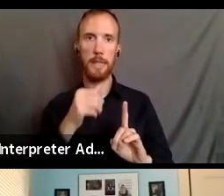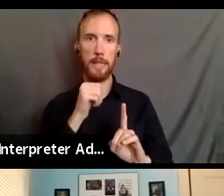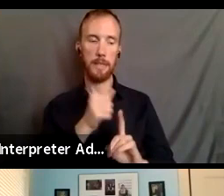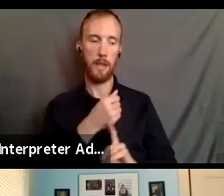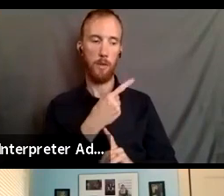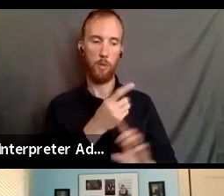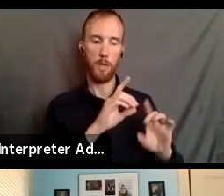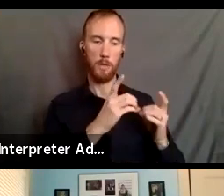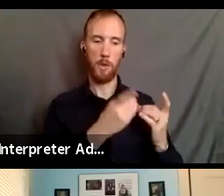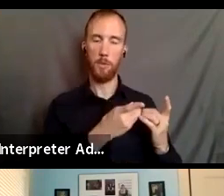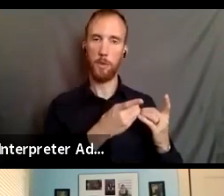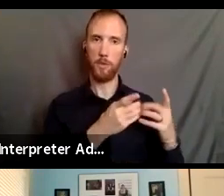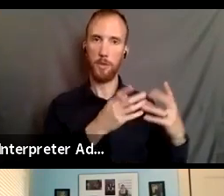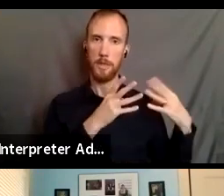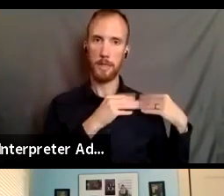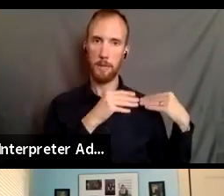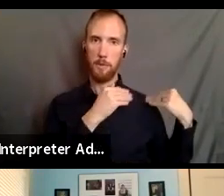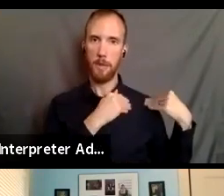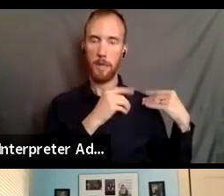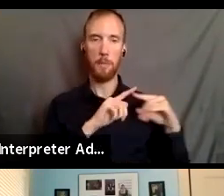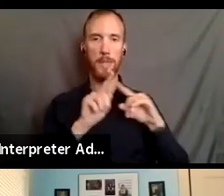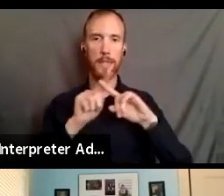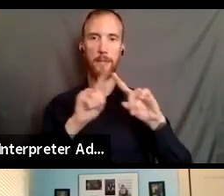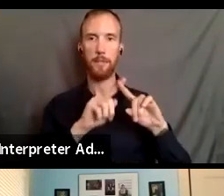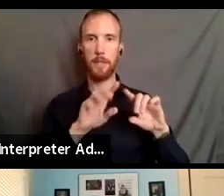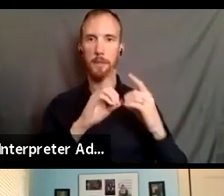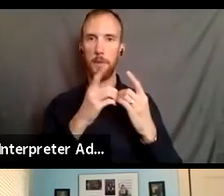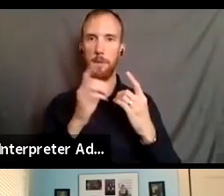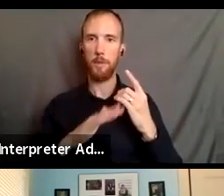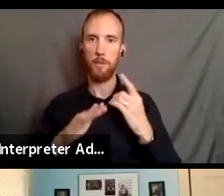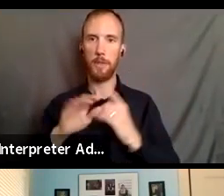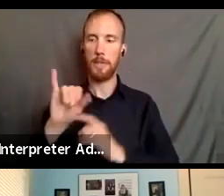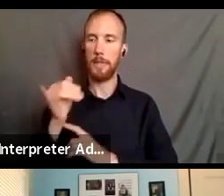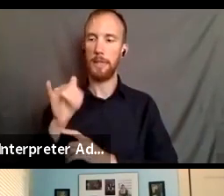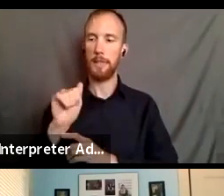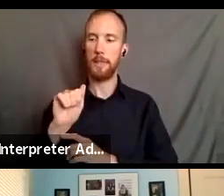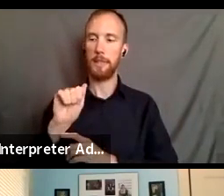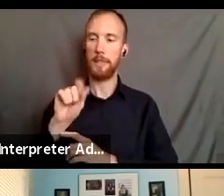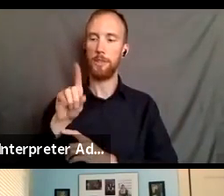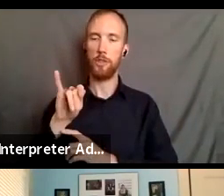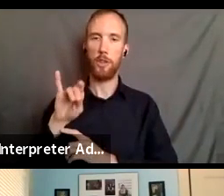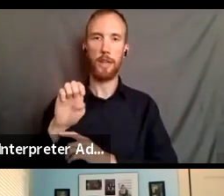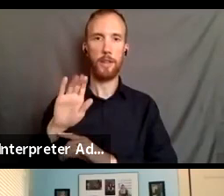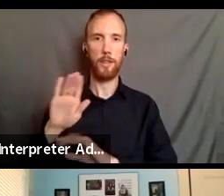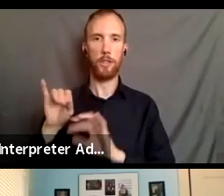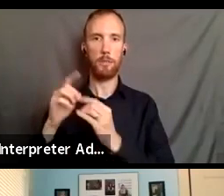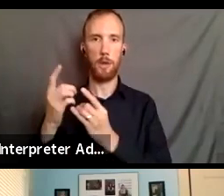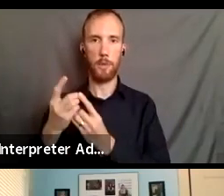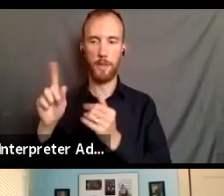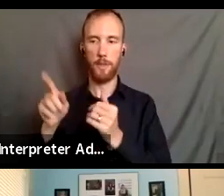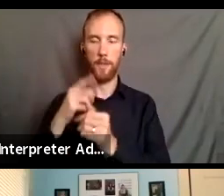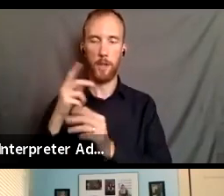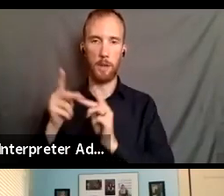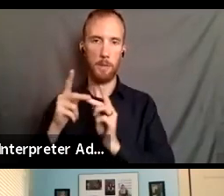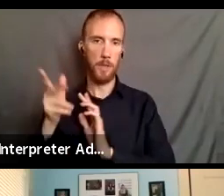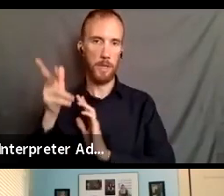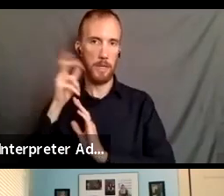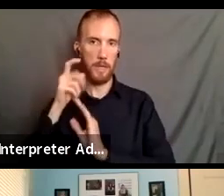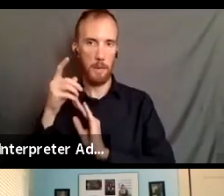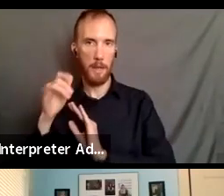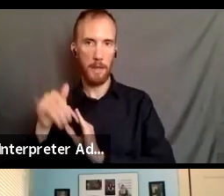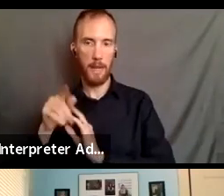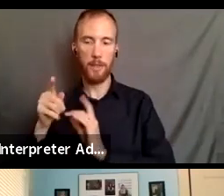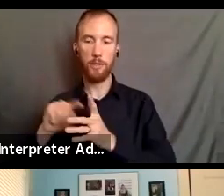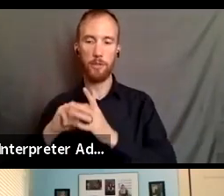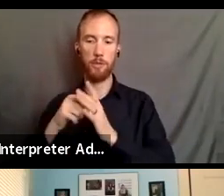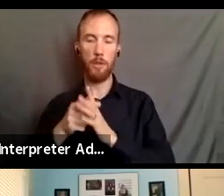many departments across the district jay dean's department is often the first to hear about that or to learn that information and she activates a process by which